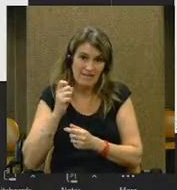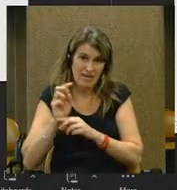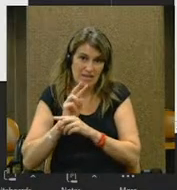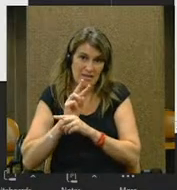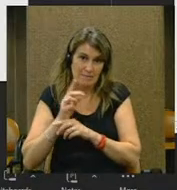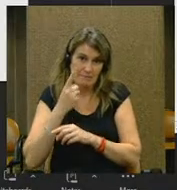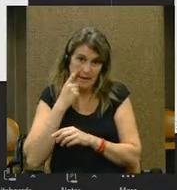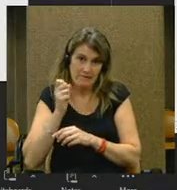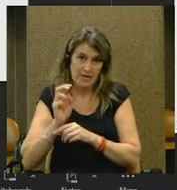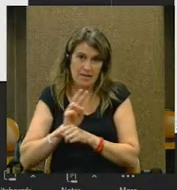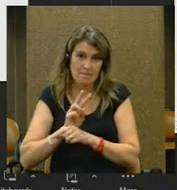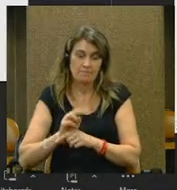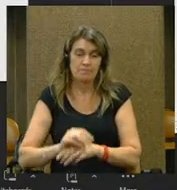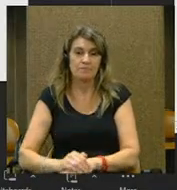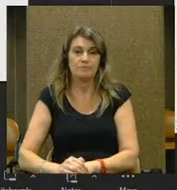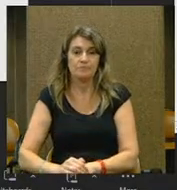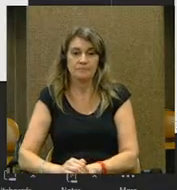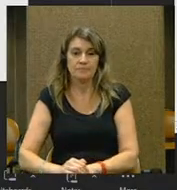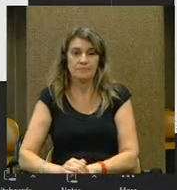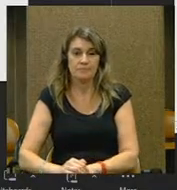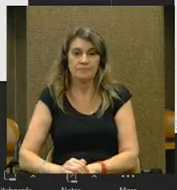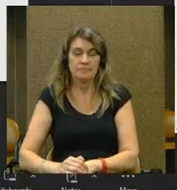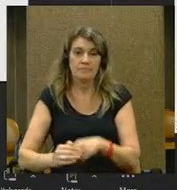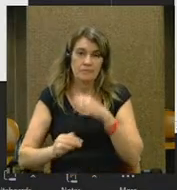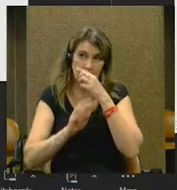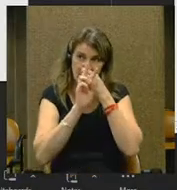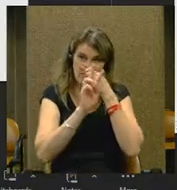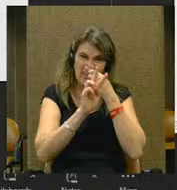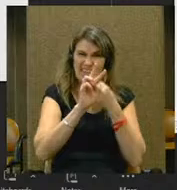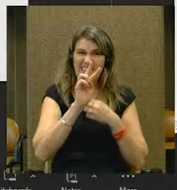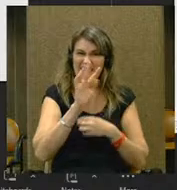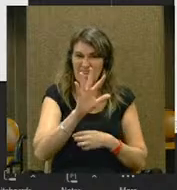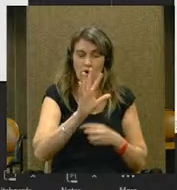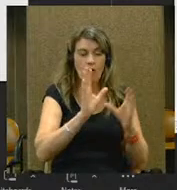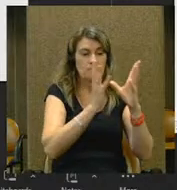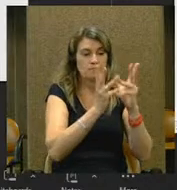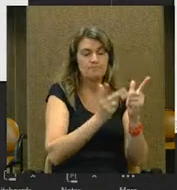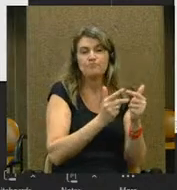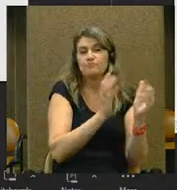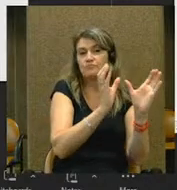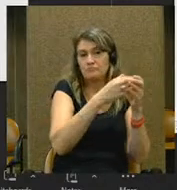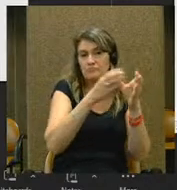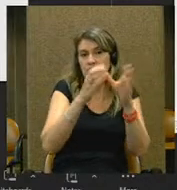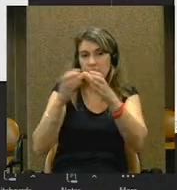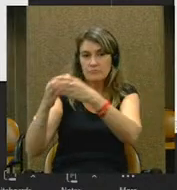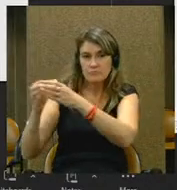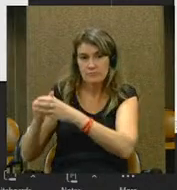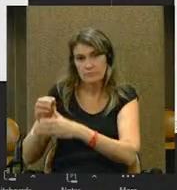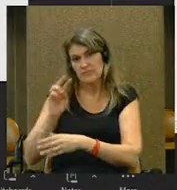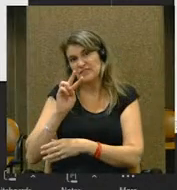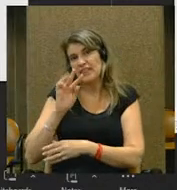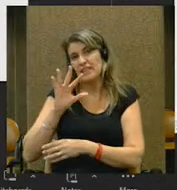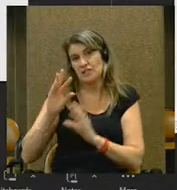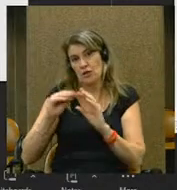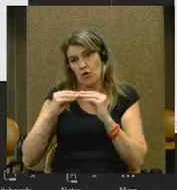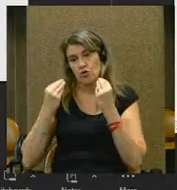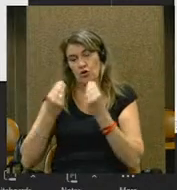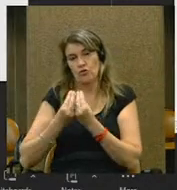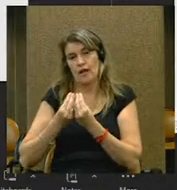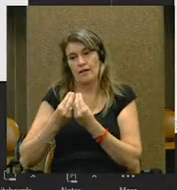of these organizations which help to plan and implement